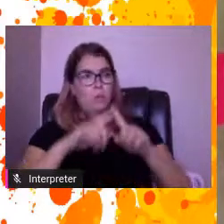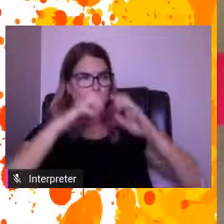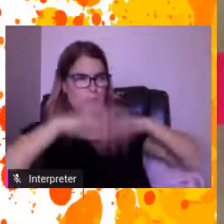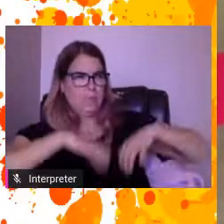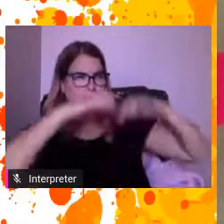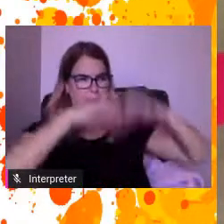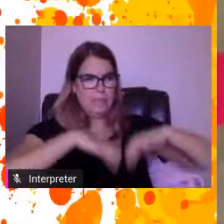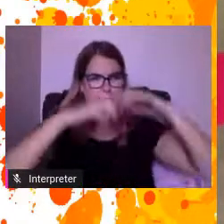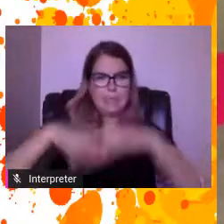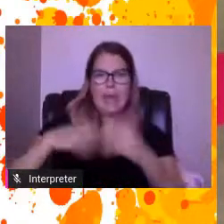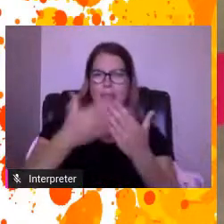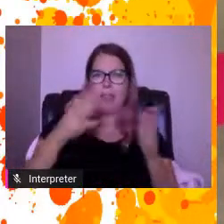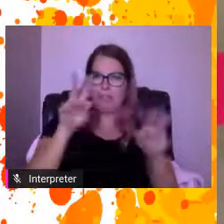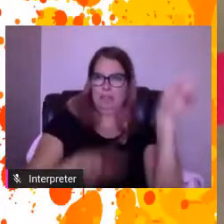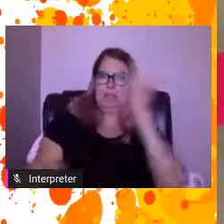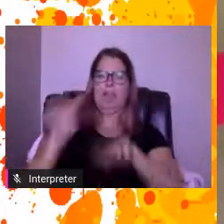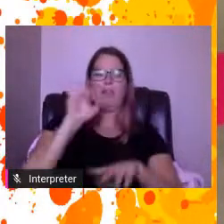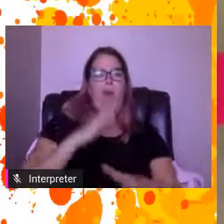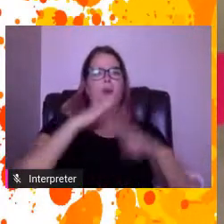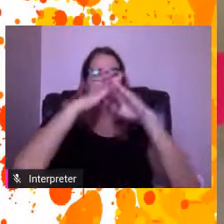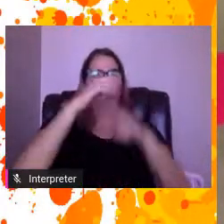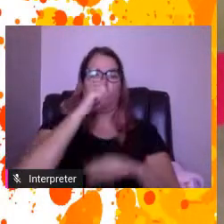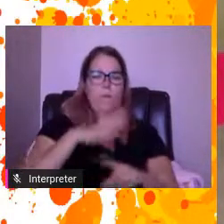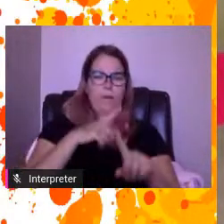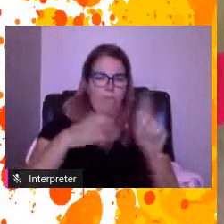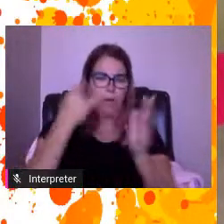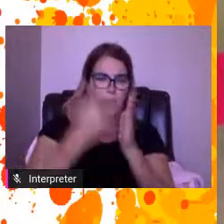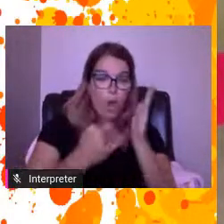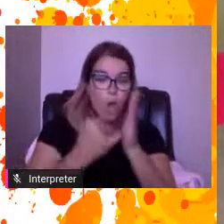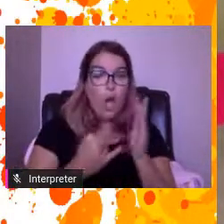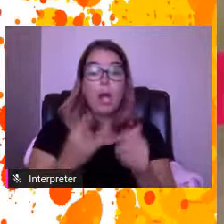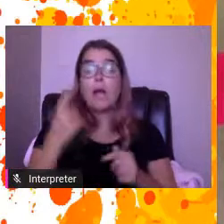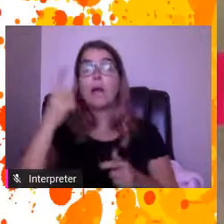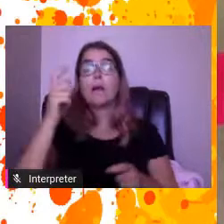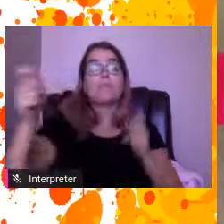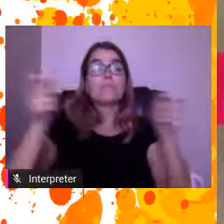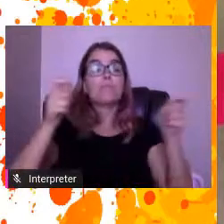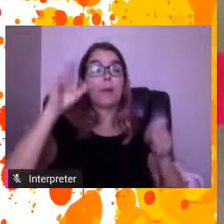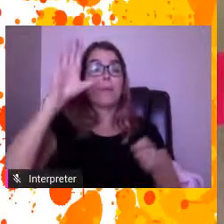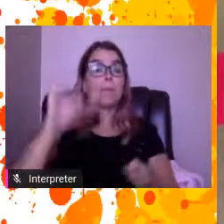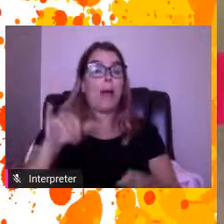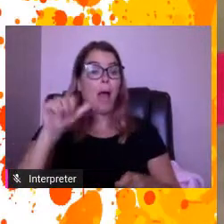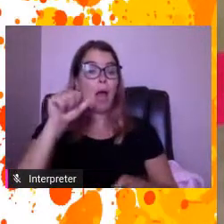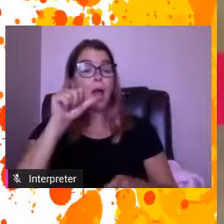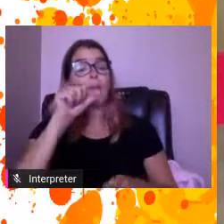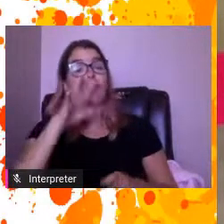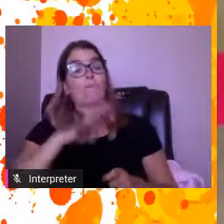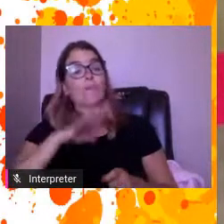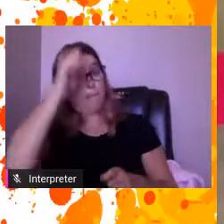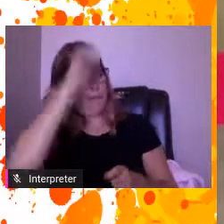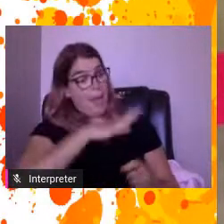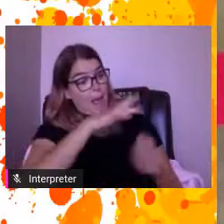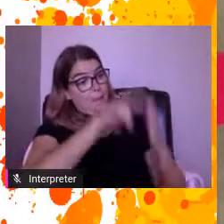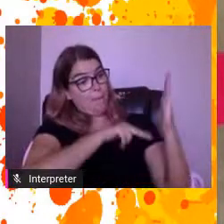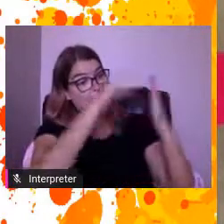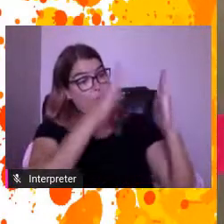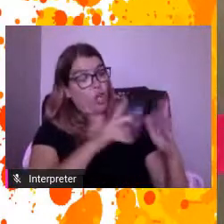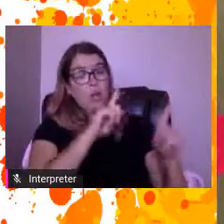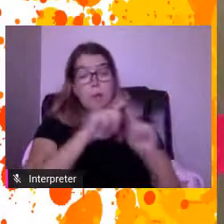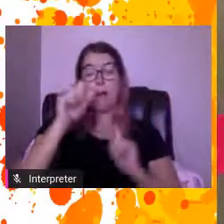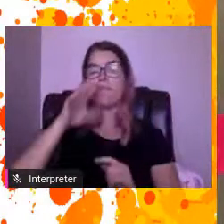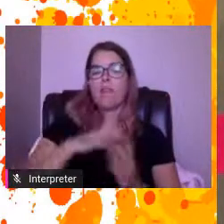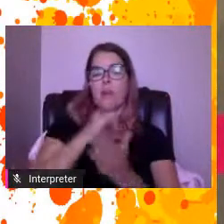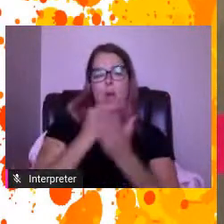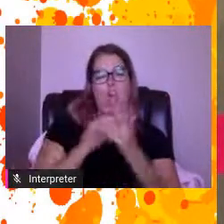the arts. The heyday of modern art was dominated by powerful male painters, while the work of female artists was considered less